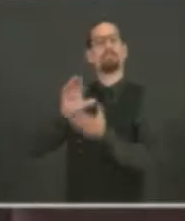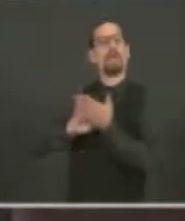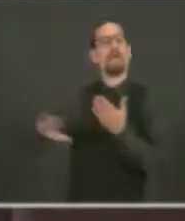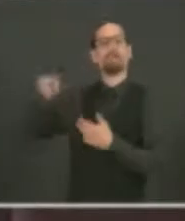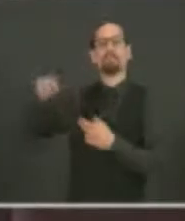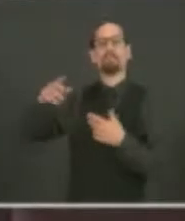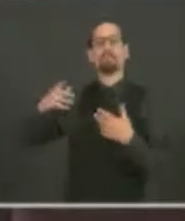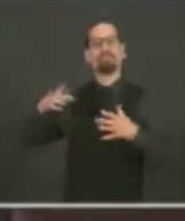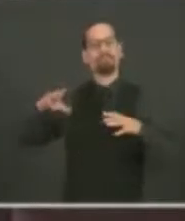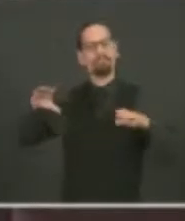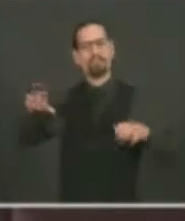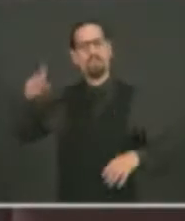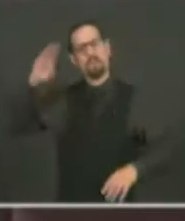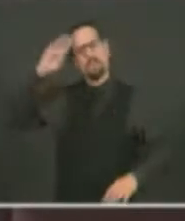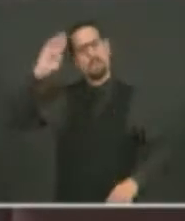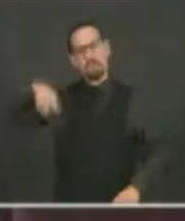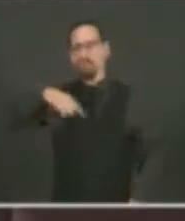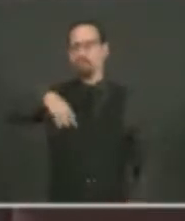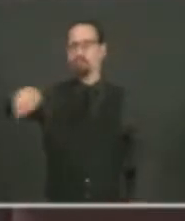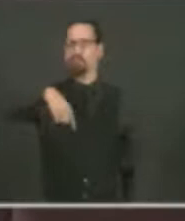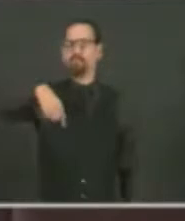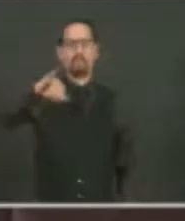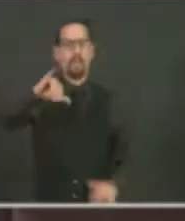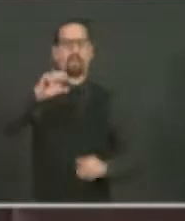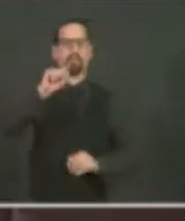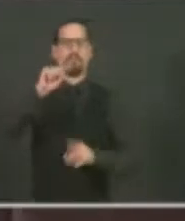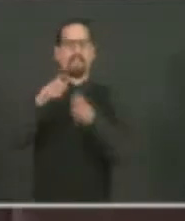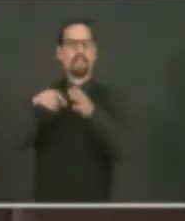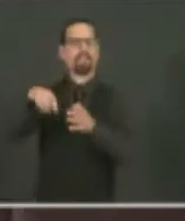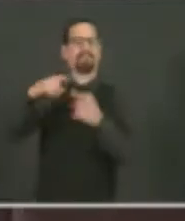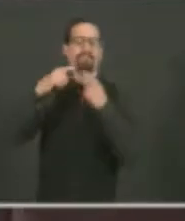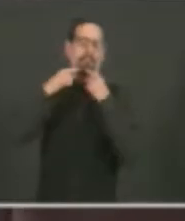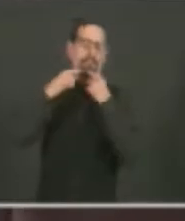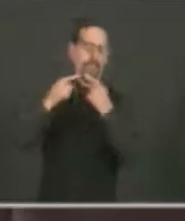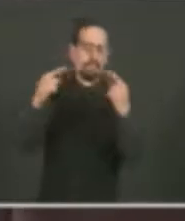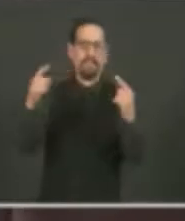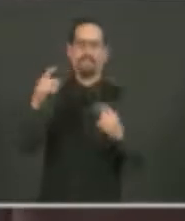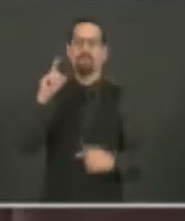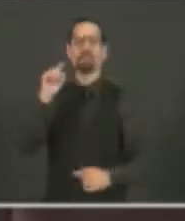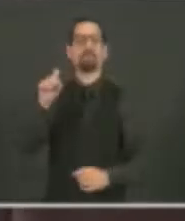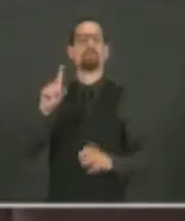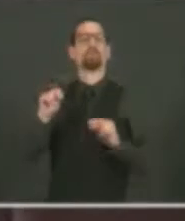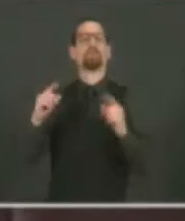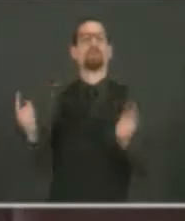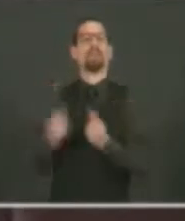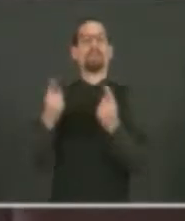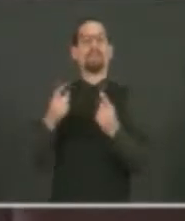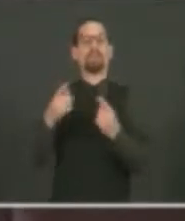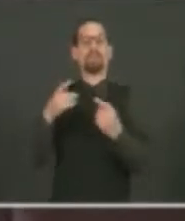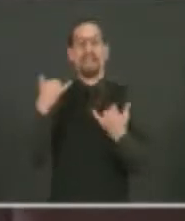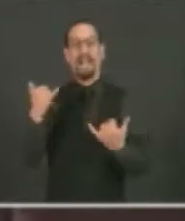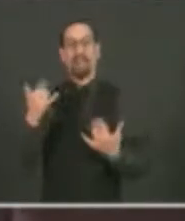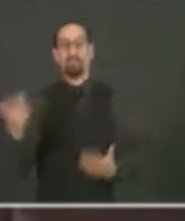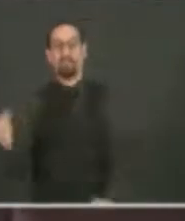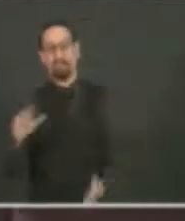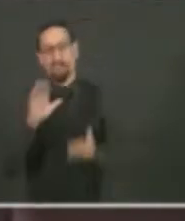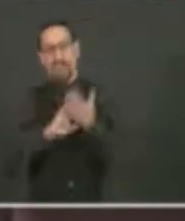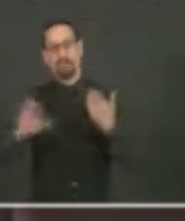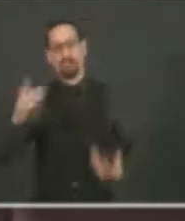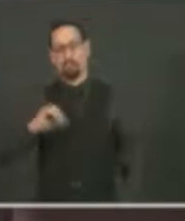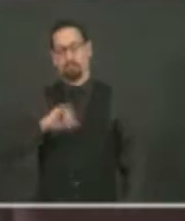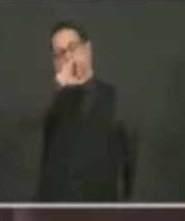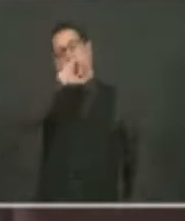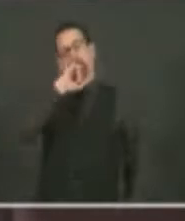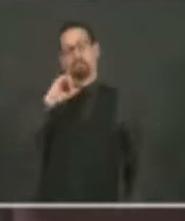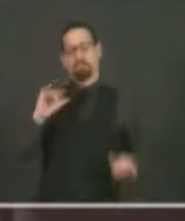now. They are cooperating with the Department of Health. I think they've gotten religion on the